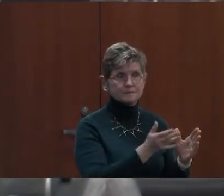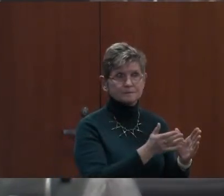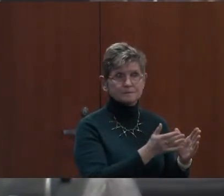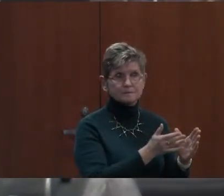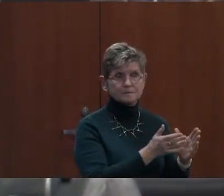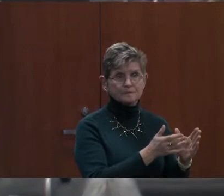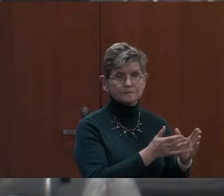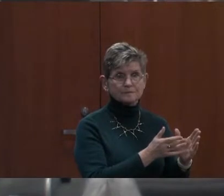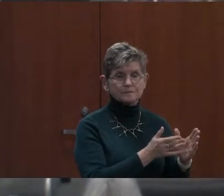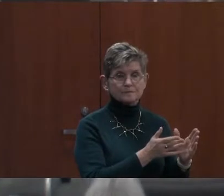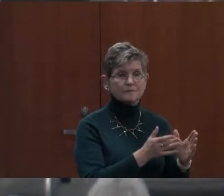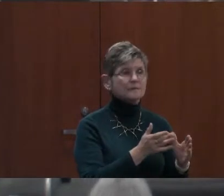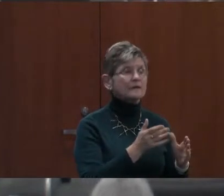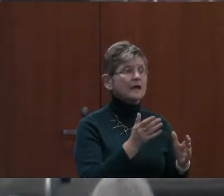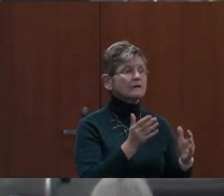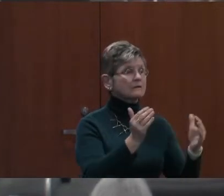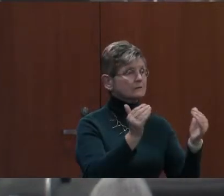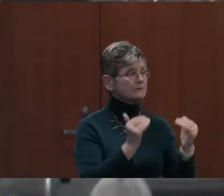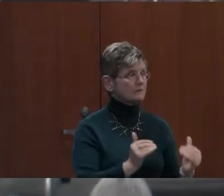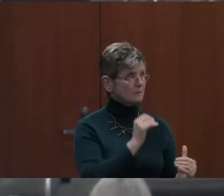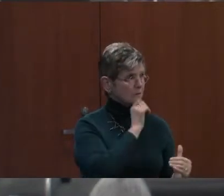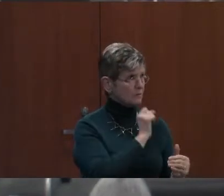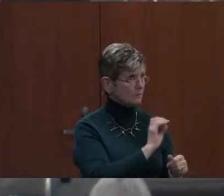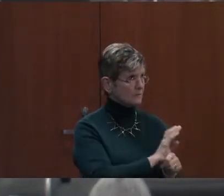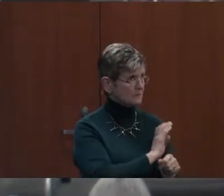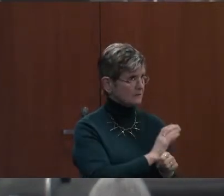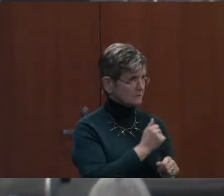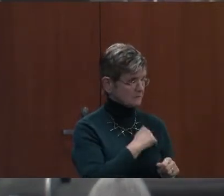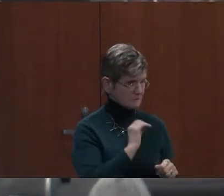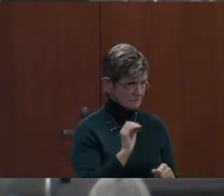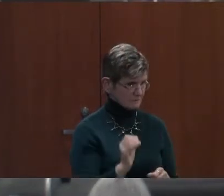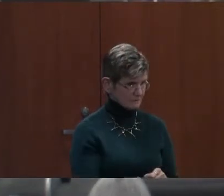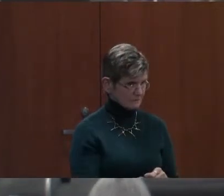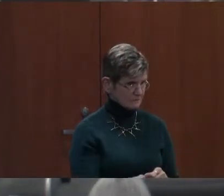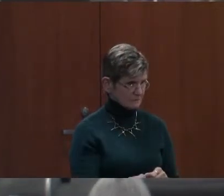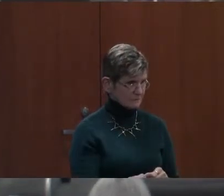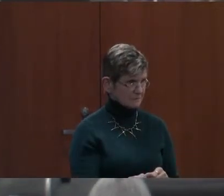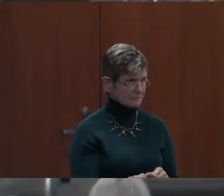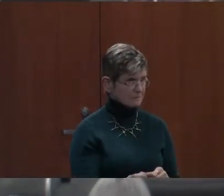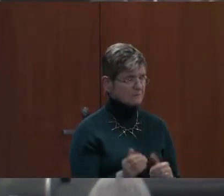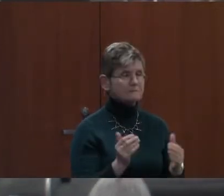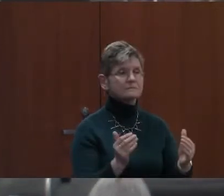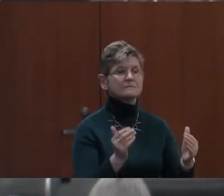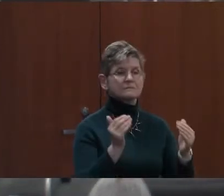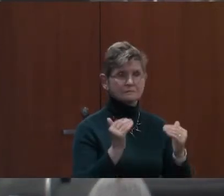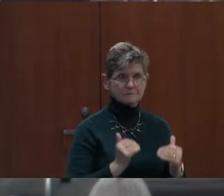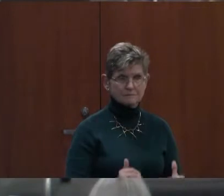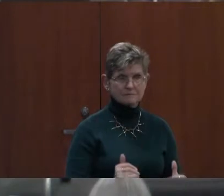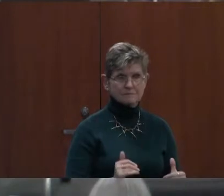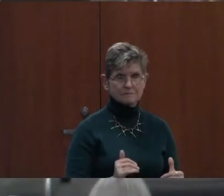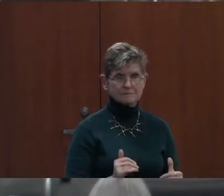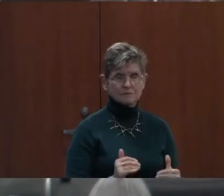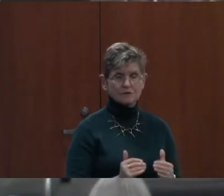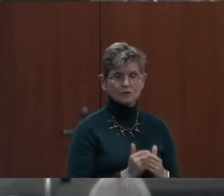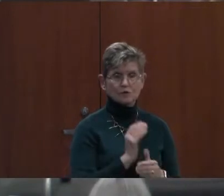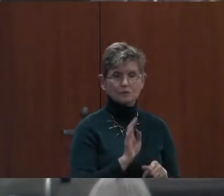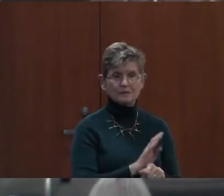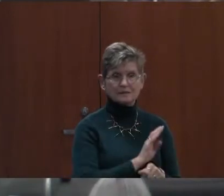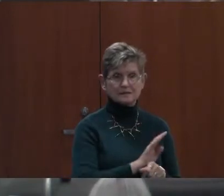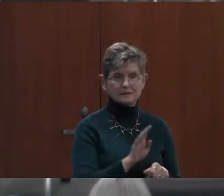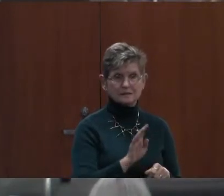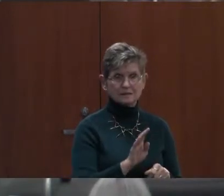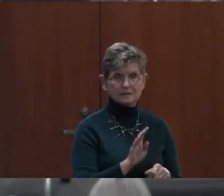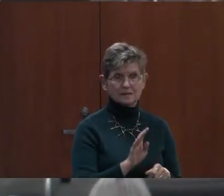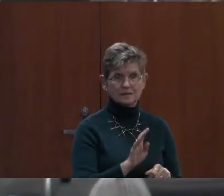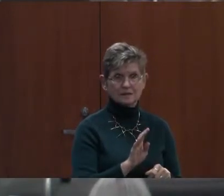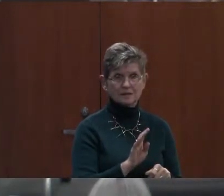Okay, we'll move to old business. We have no old business, and that brings us right to new business. Our first item of new business this